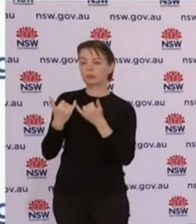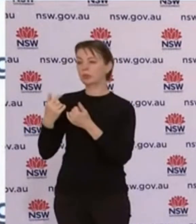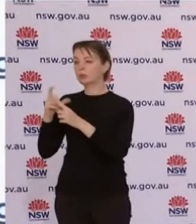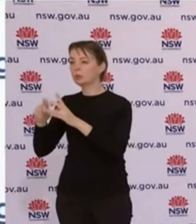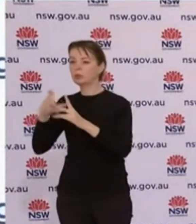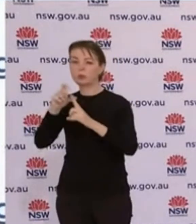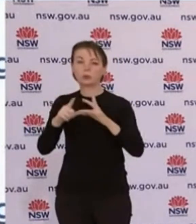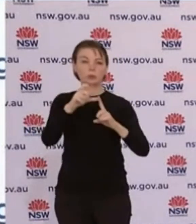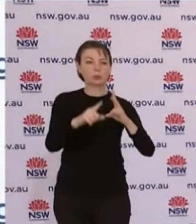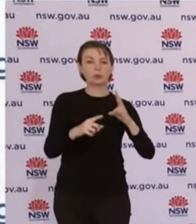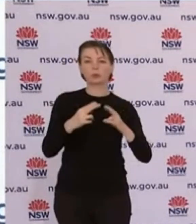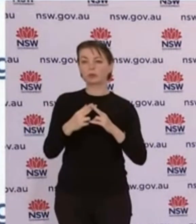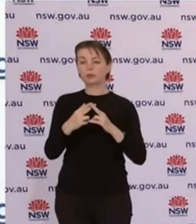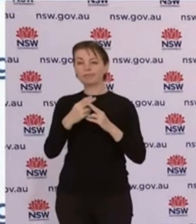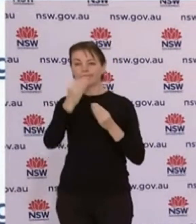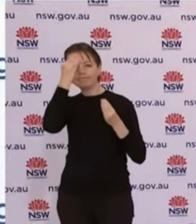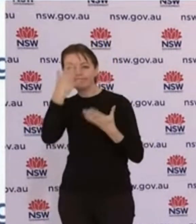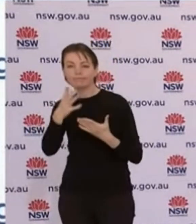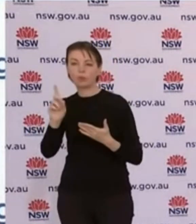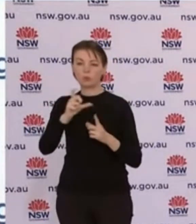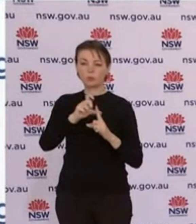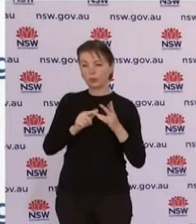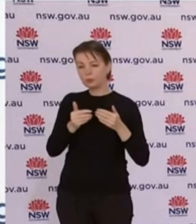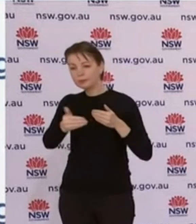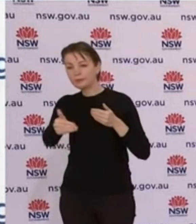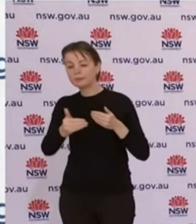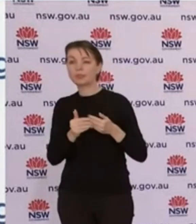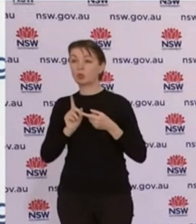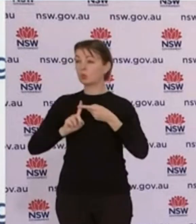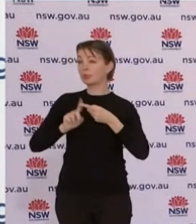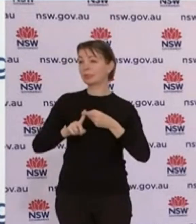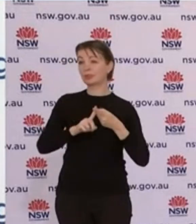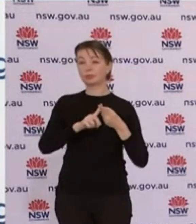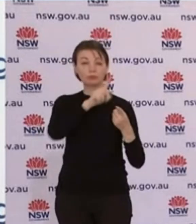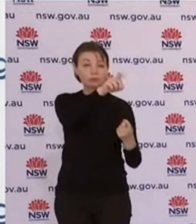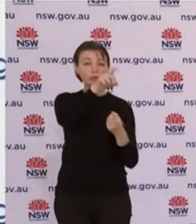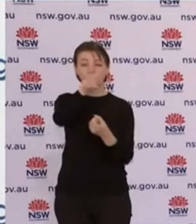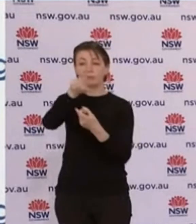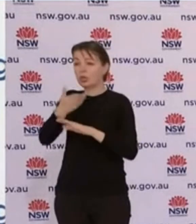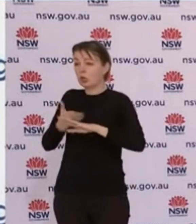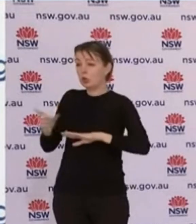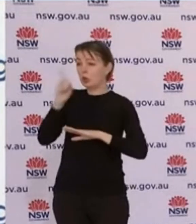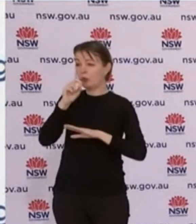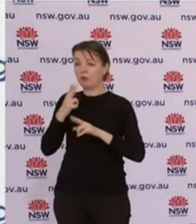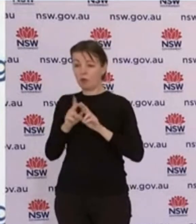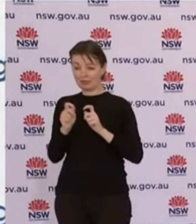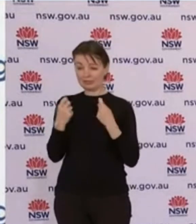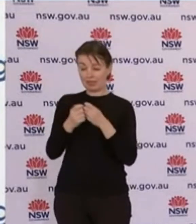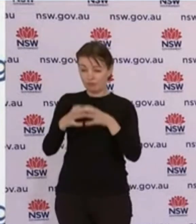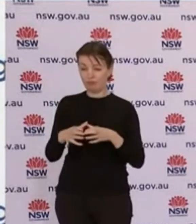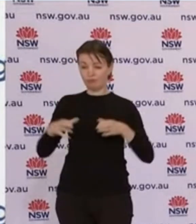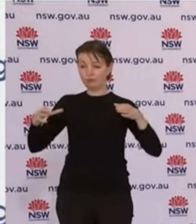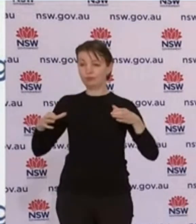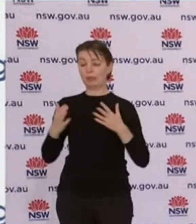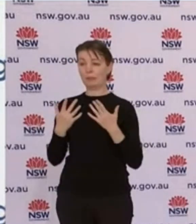and across all of those activities we continue to recruit and train and surge those teams to be able to meet the